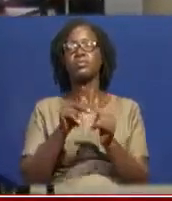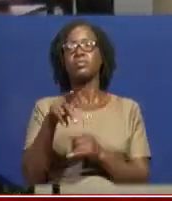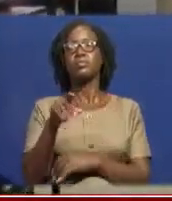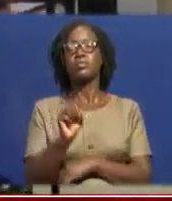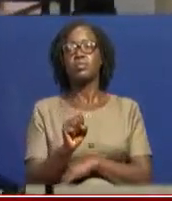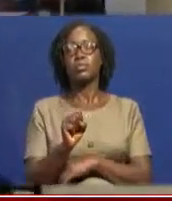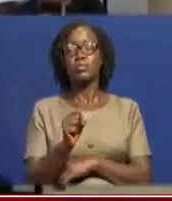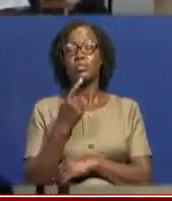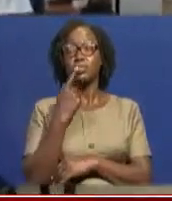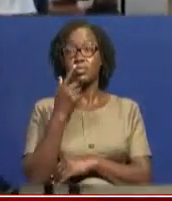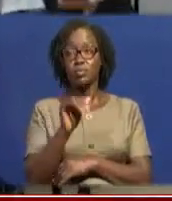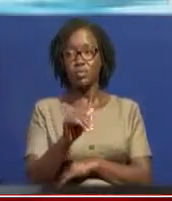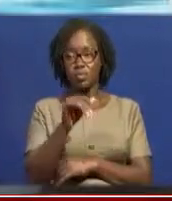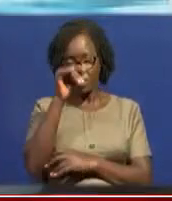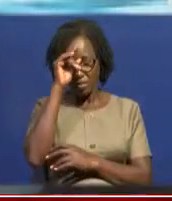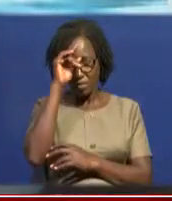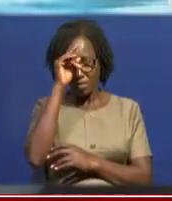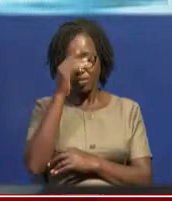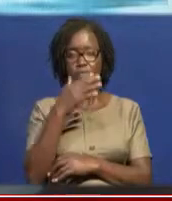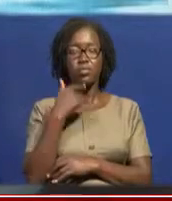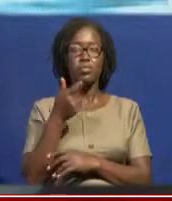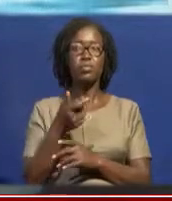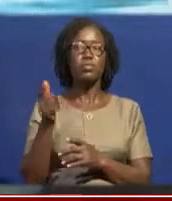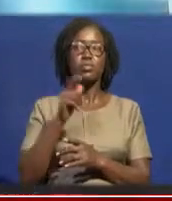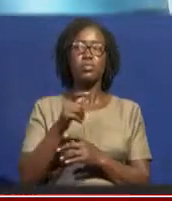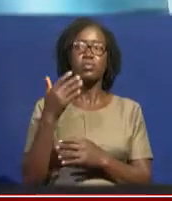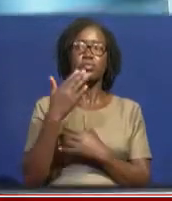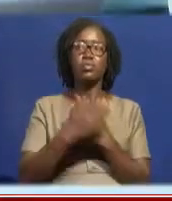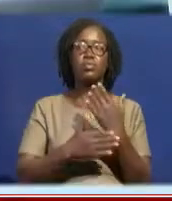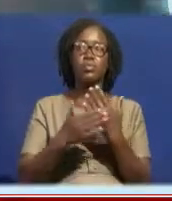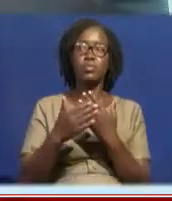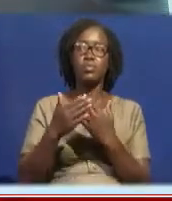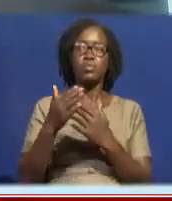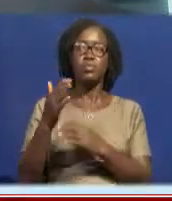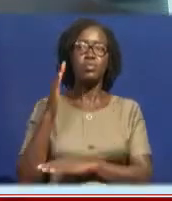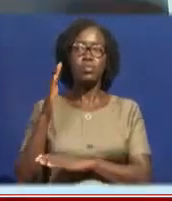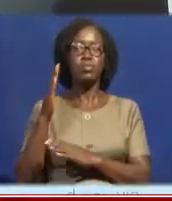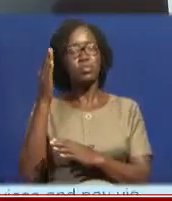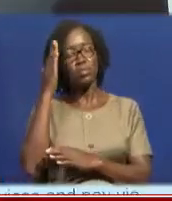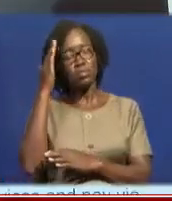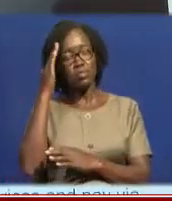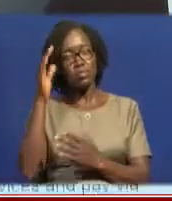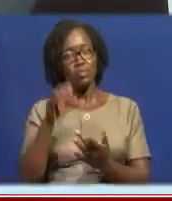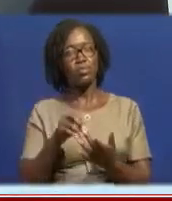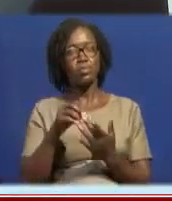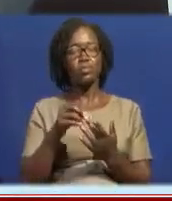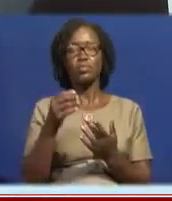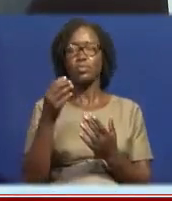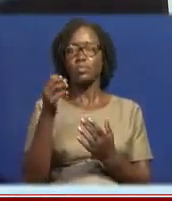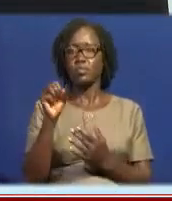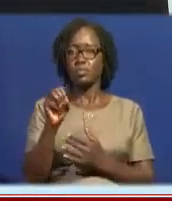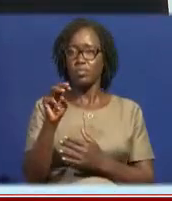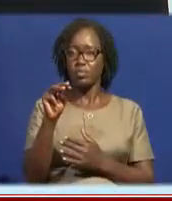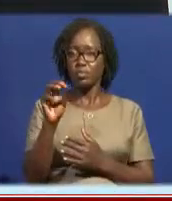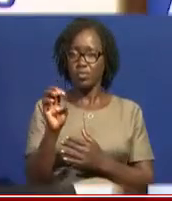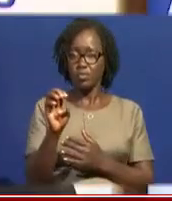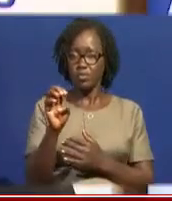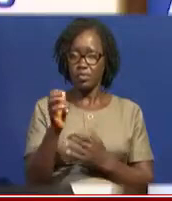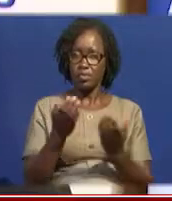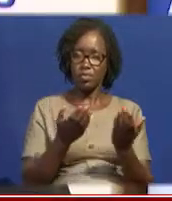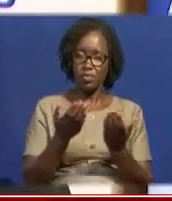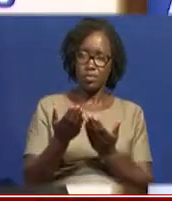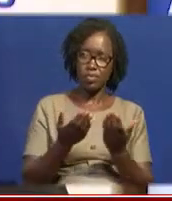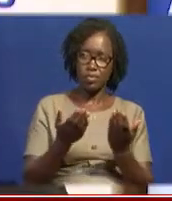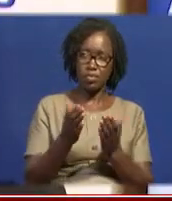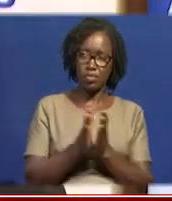Edward Kisiang’ani says the government wants to increase cybersecurity awareness, especially for small and medium-sized enterprises.